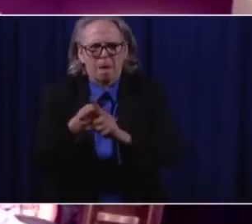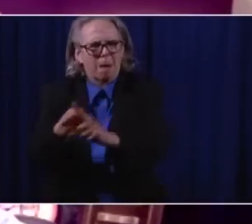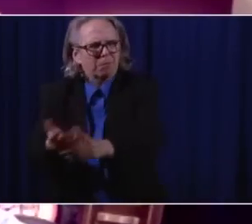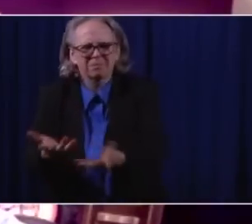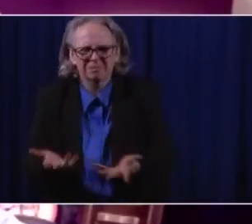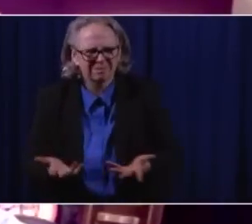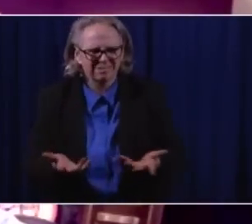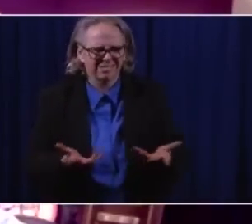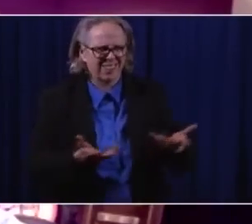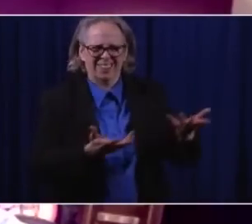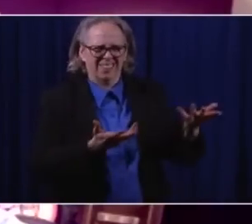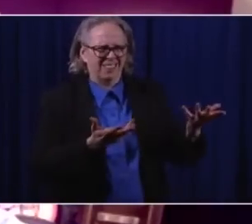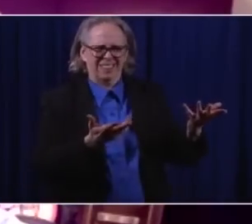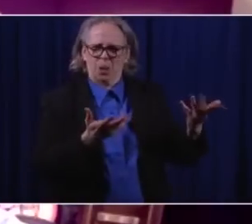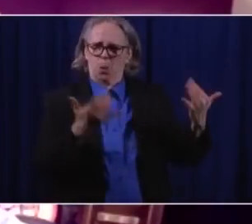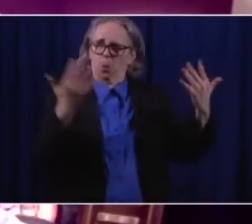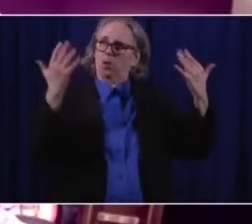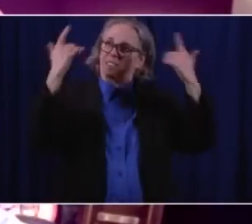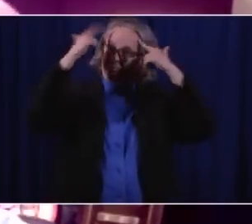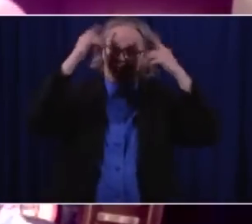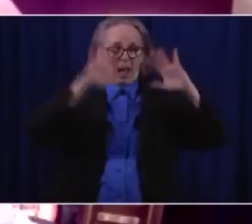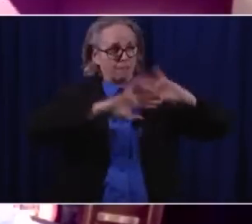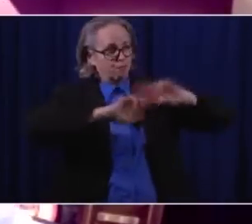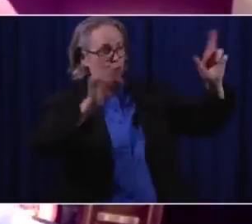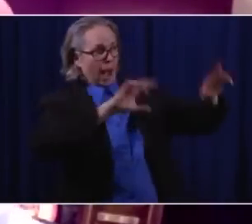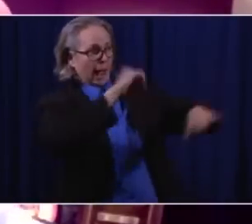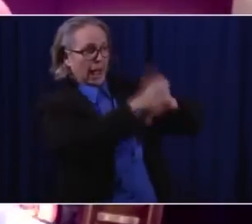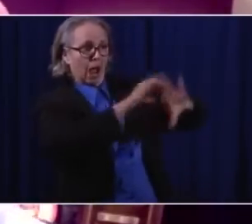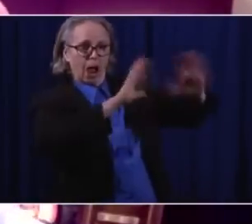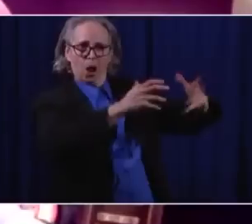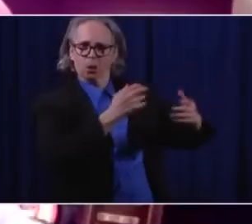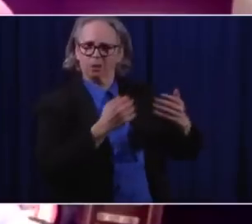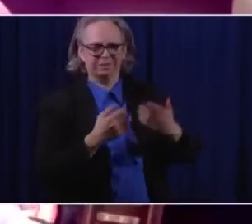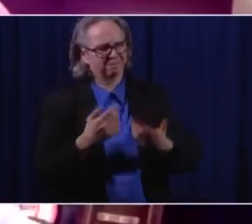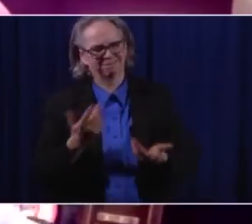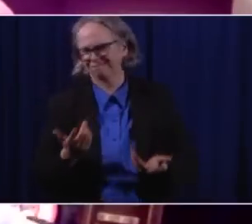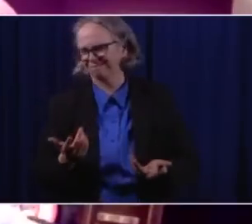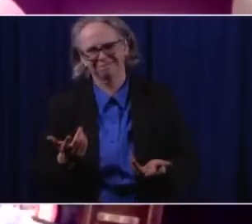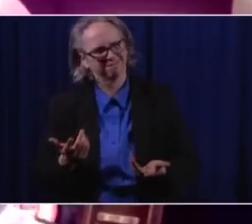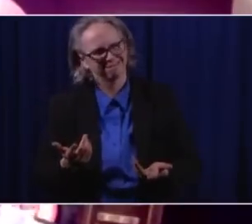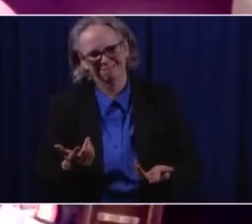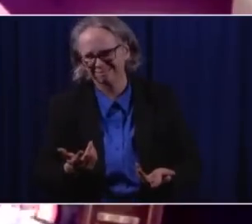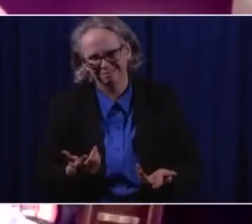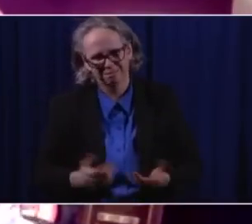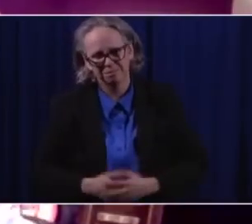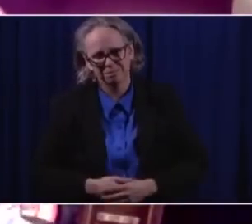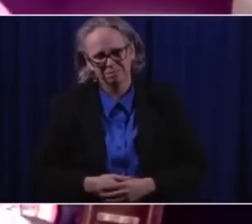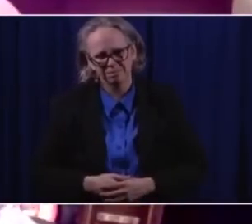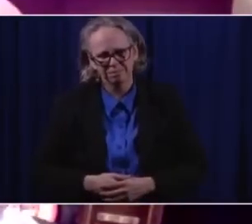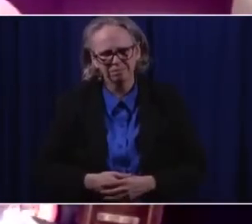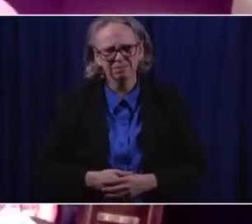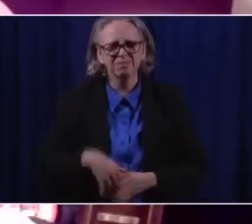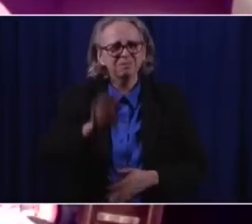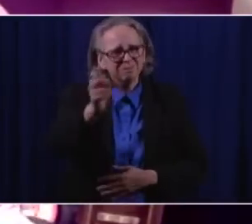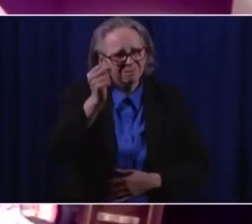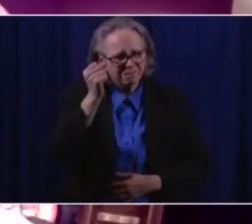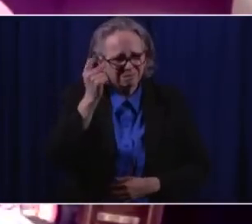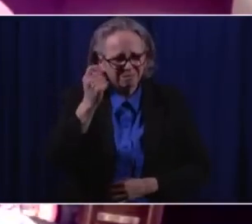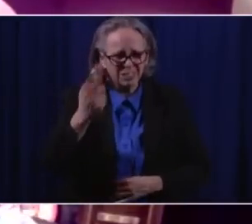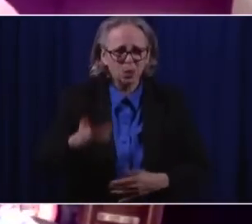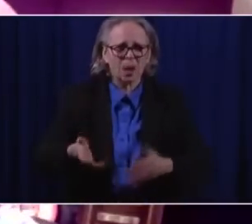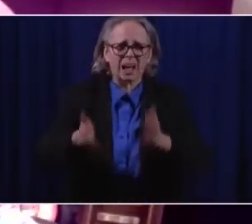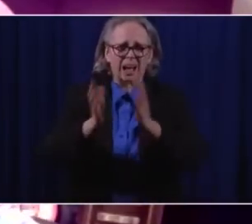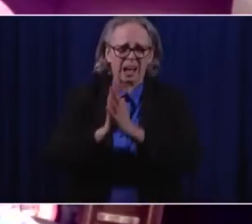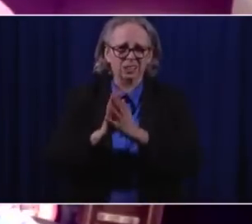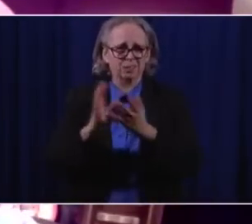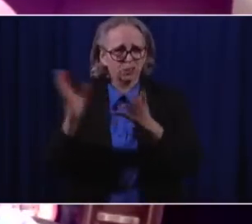into the game. So you've asked for a couple of stories. I don't work on the front line. I have the privilege of